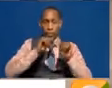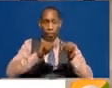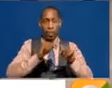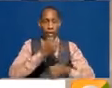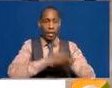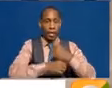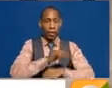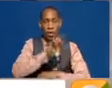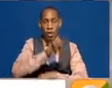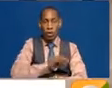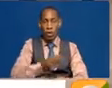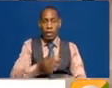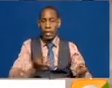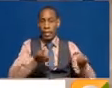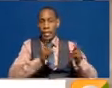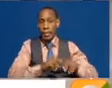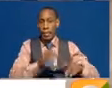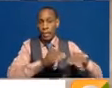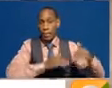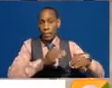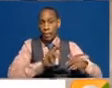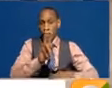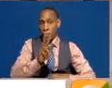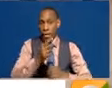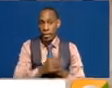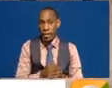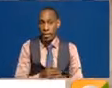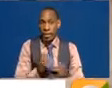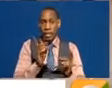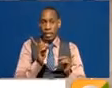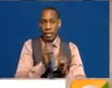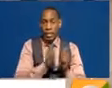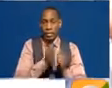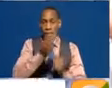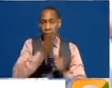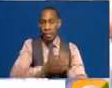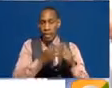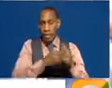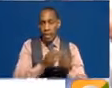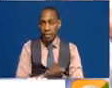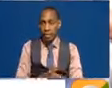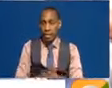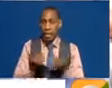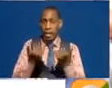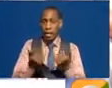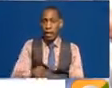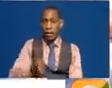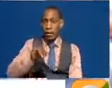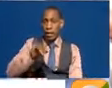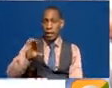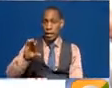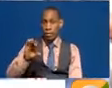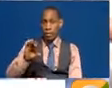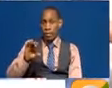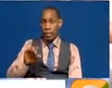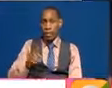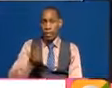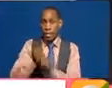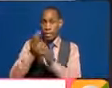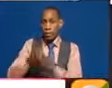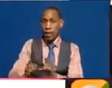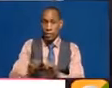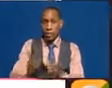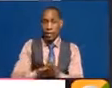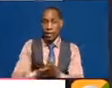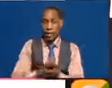heinous act that occurred at the Bomas of Kenya on 15th of August. For IEBC, he was an employee, but